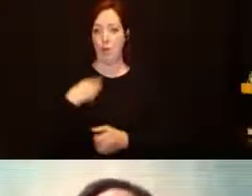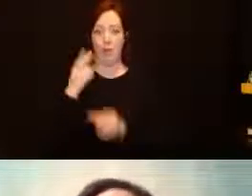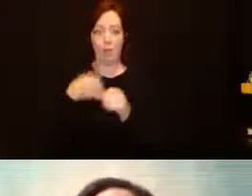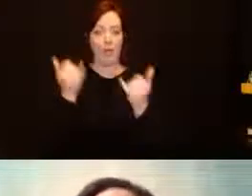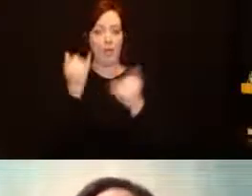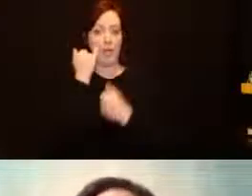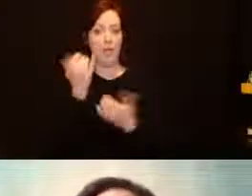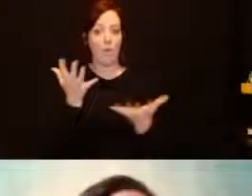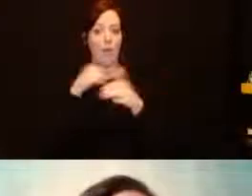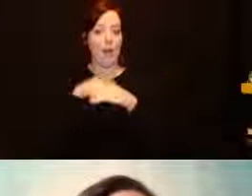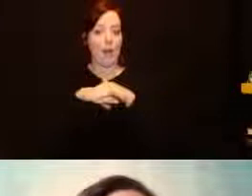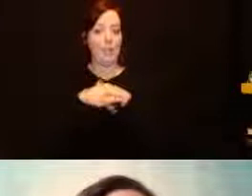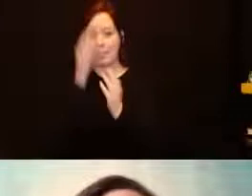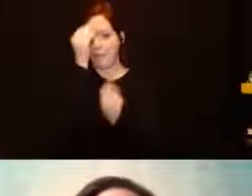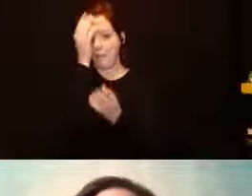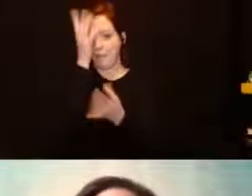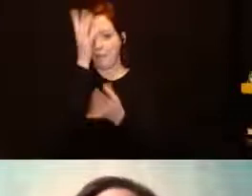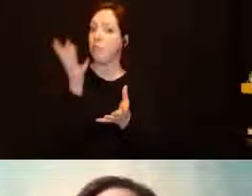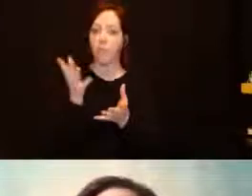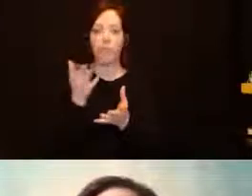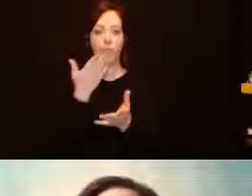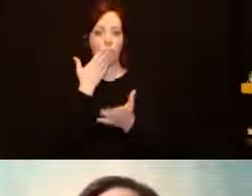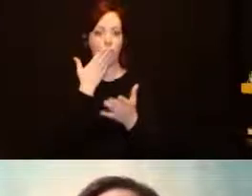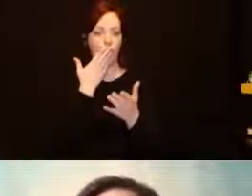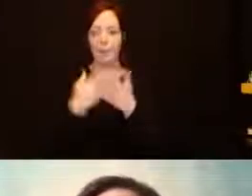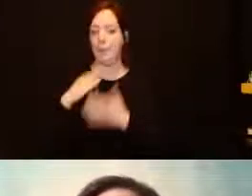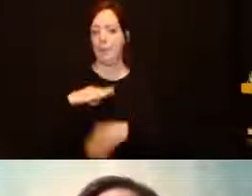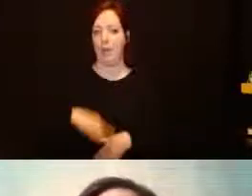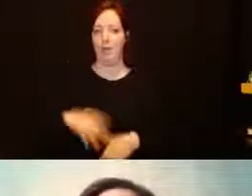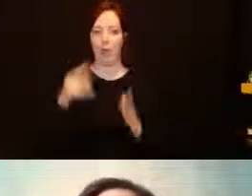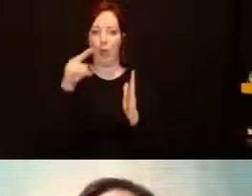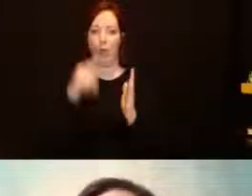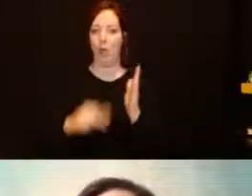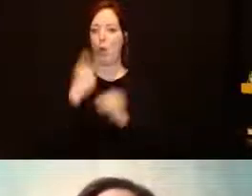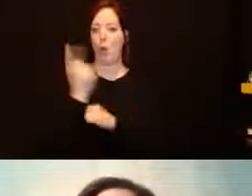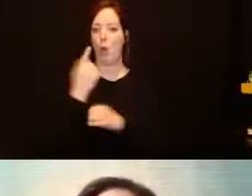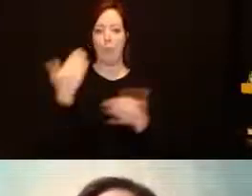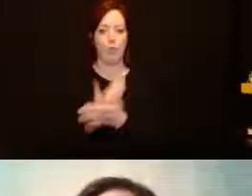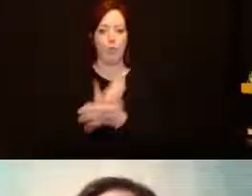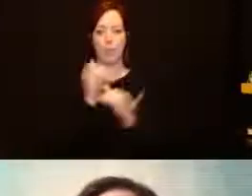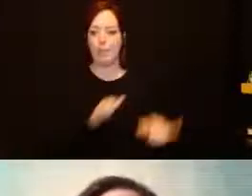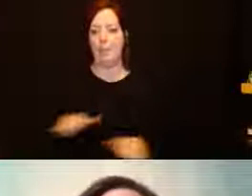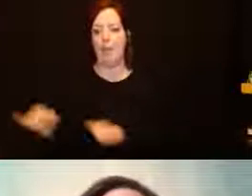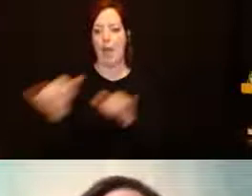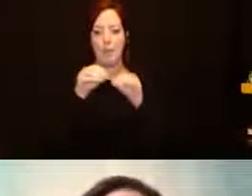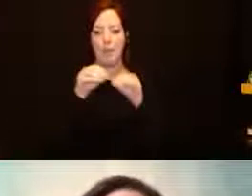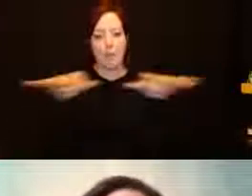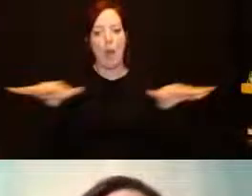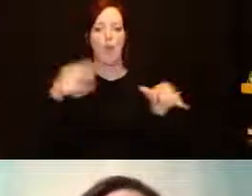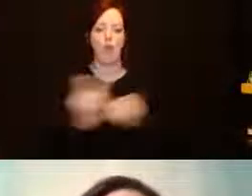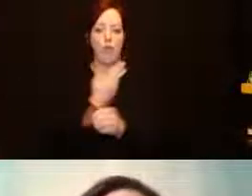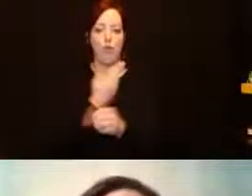so you can look at all these new standards and use them throughout your life. The next